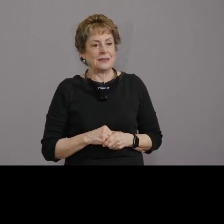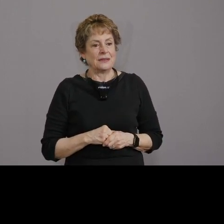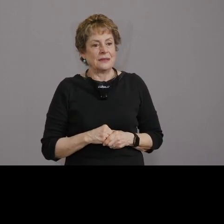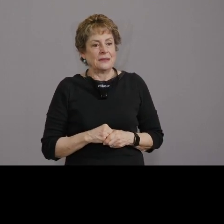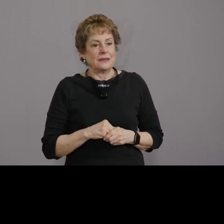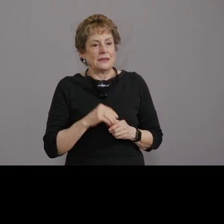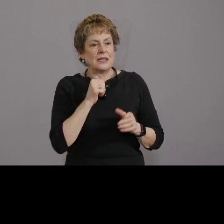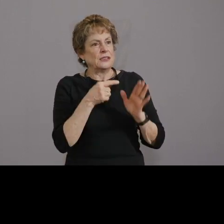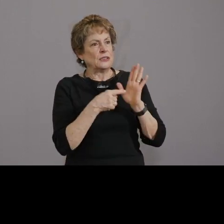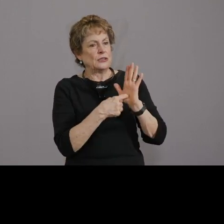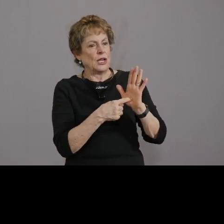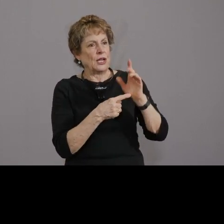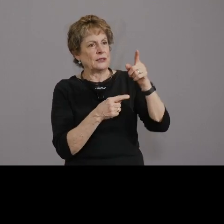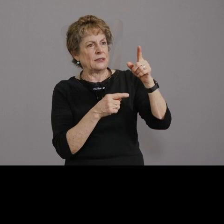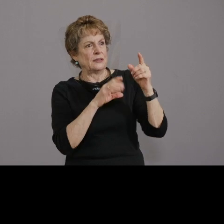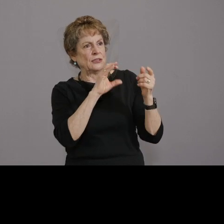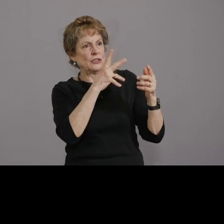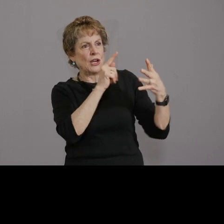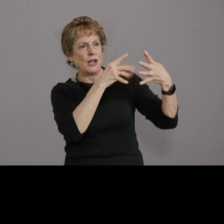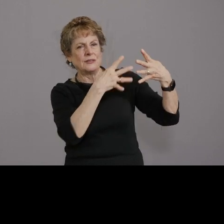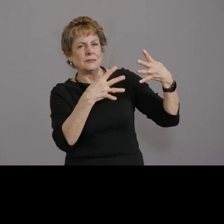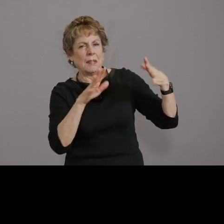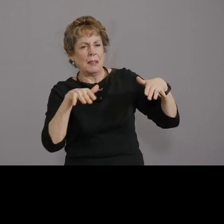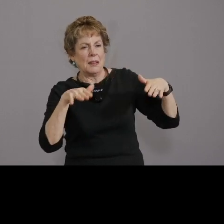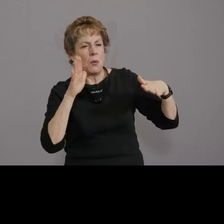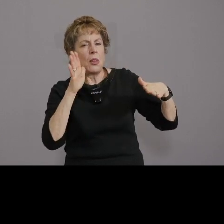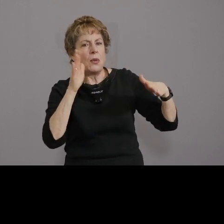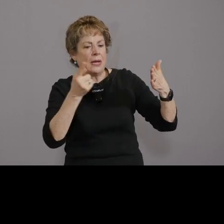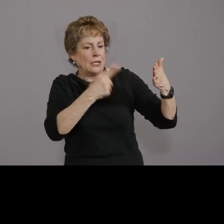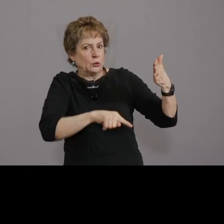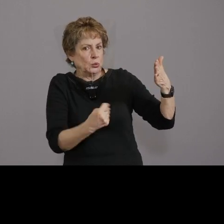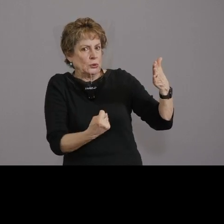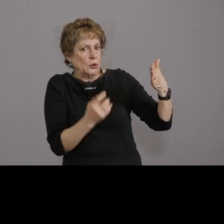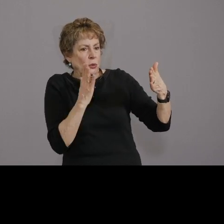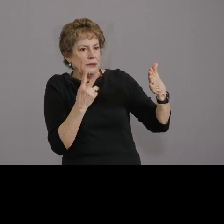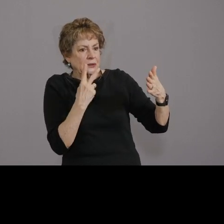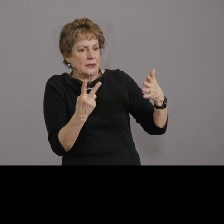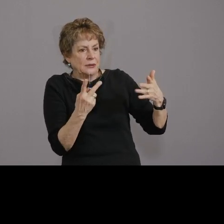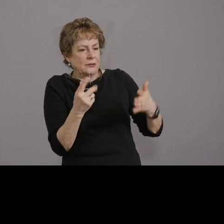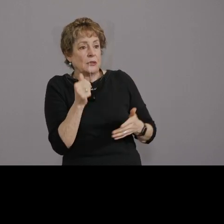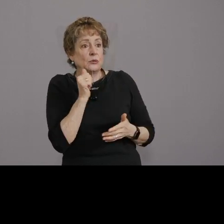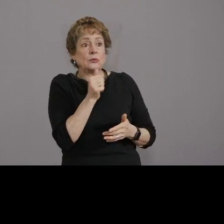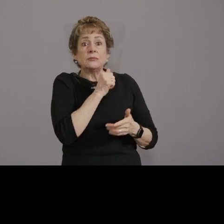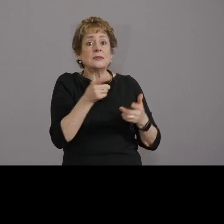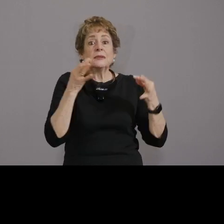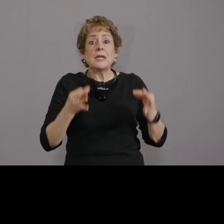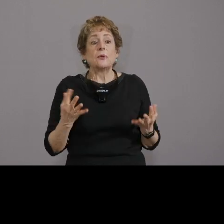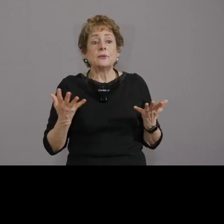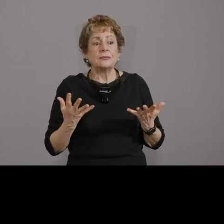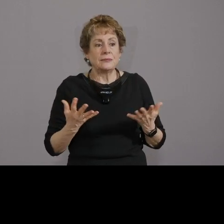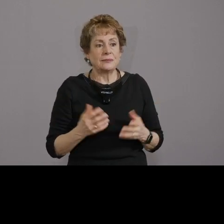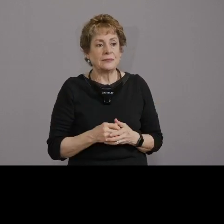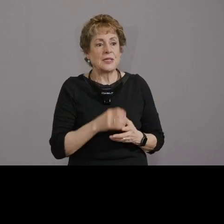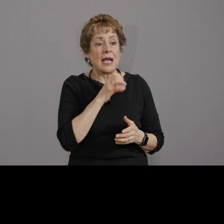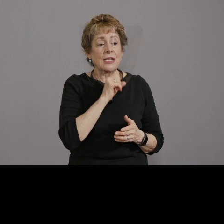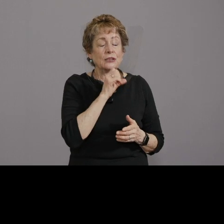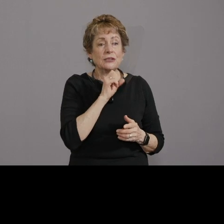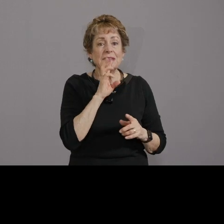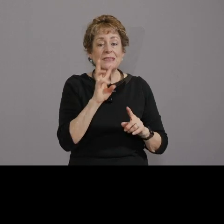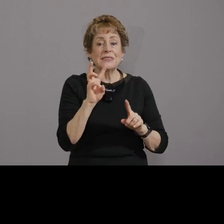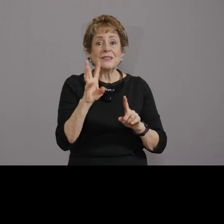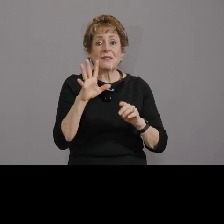until Tuesday. But Arizona made the decision that Arizonans 65 years of age and older are